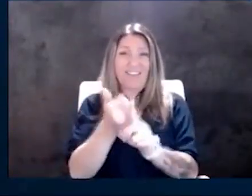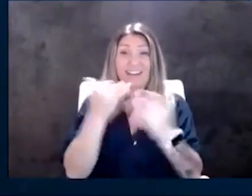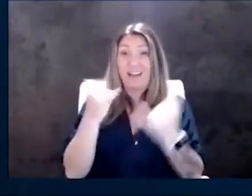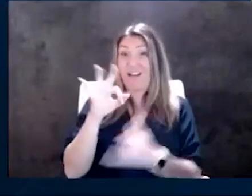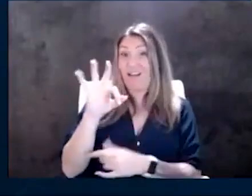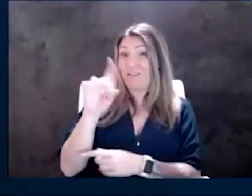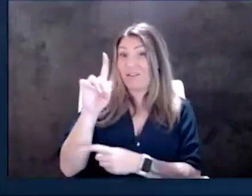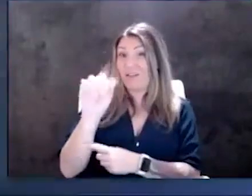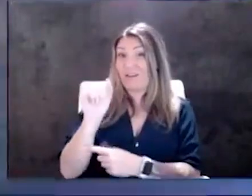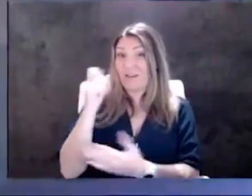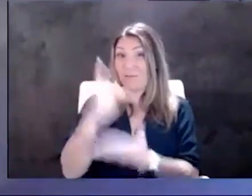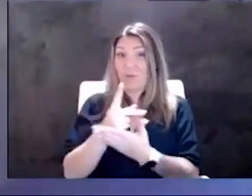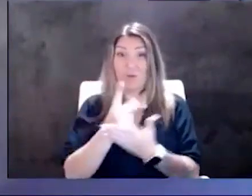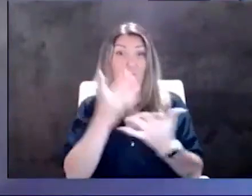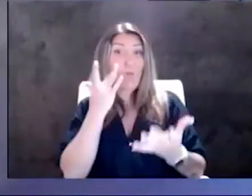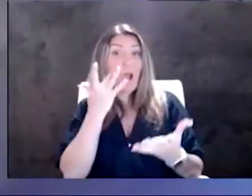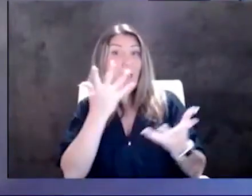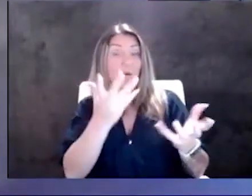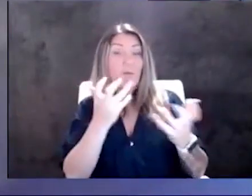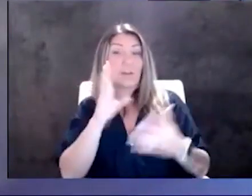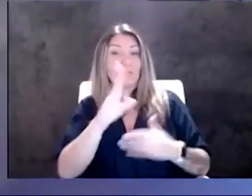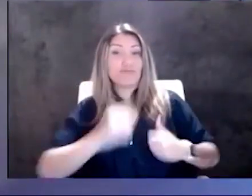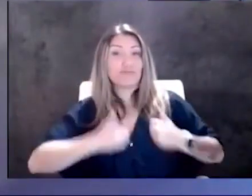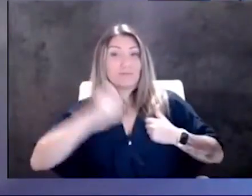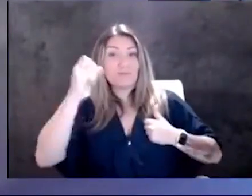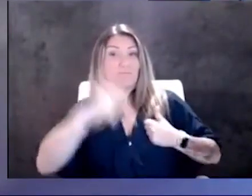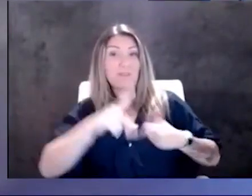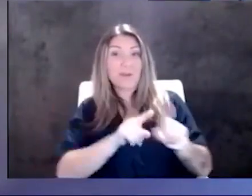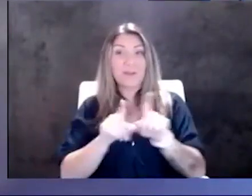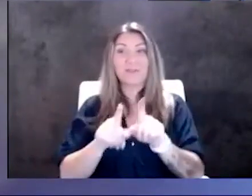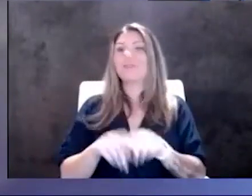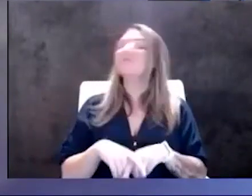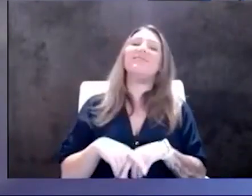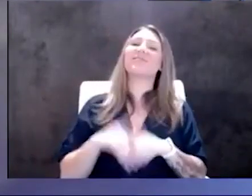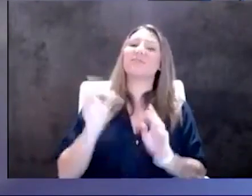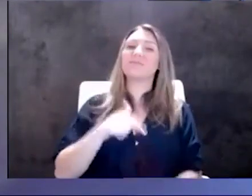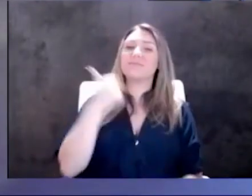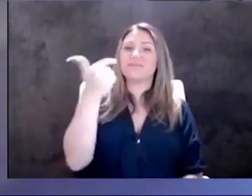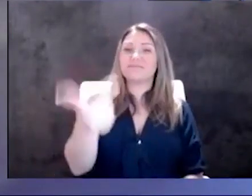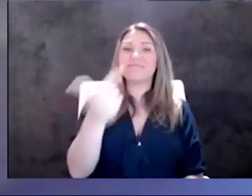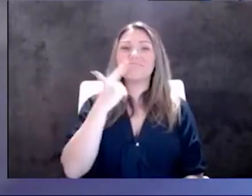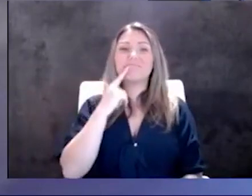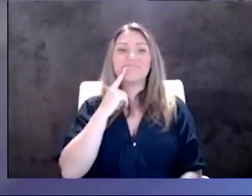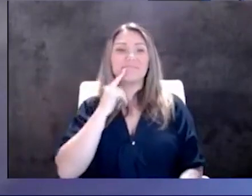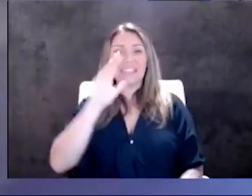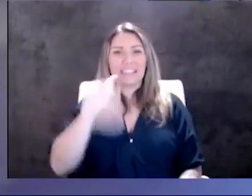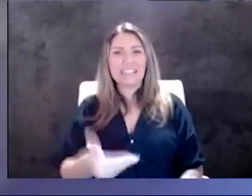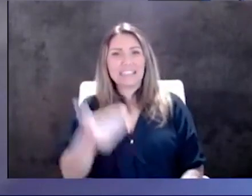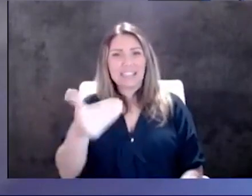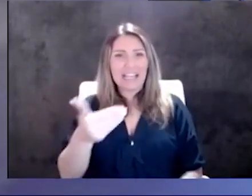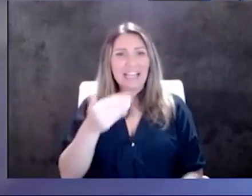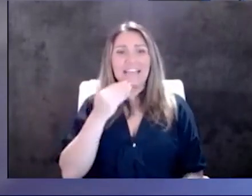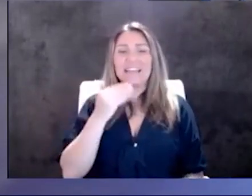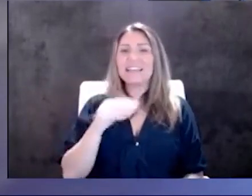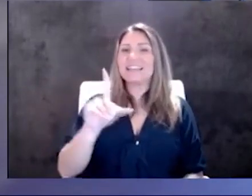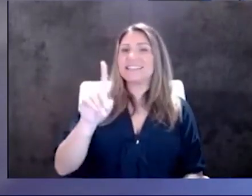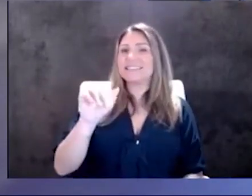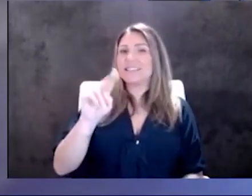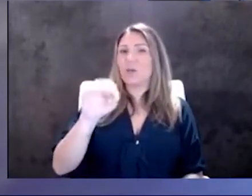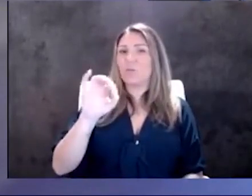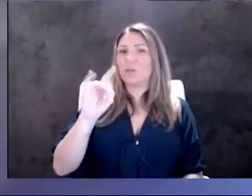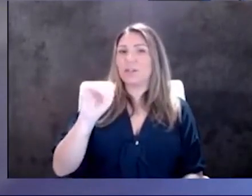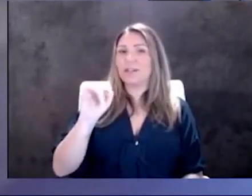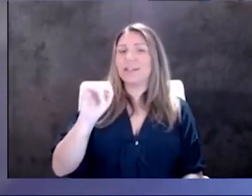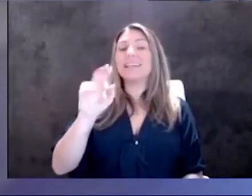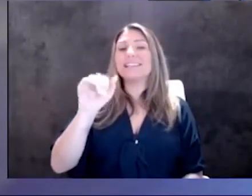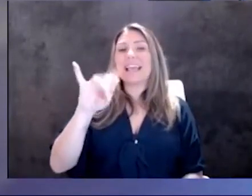her life back too. All right, so let's turn to our guest. Joining Dr. Sayed and me today, Dr. Dawood Sayed is the Division Chief, Pain